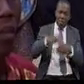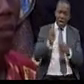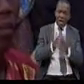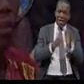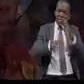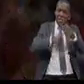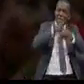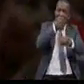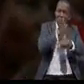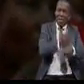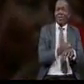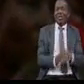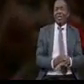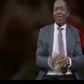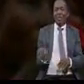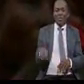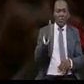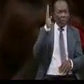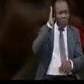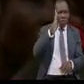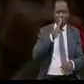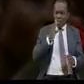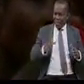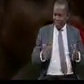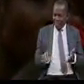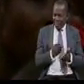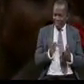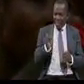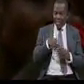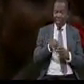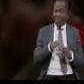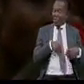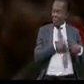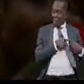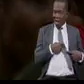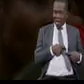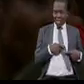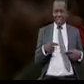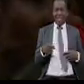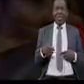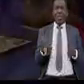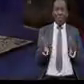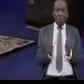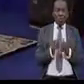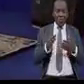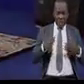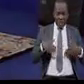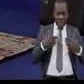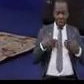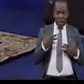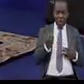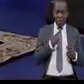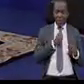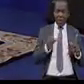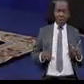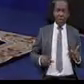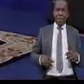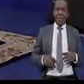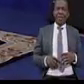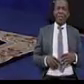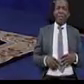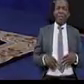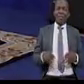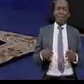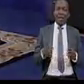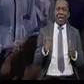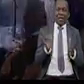heart. The joy of the Lord and the victory of the cross will belong to you. You'll be an overcomer